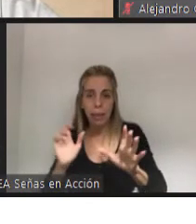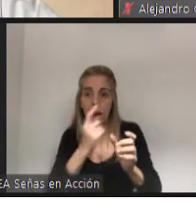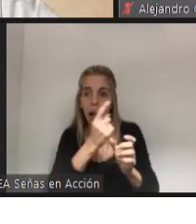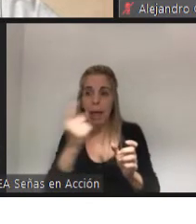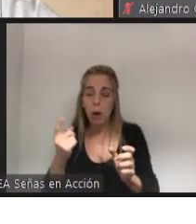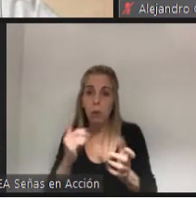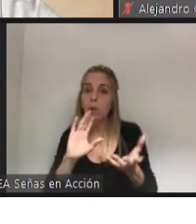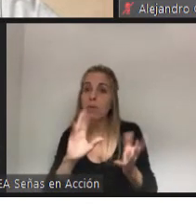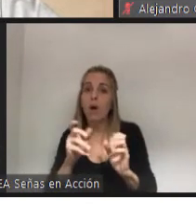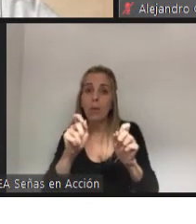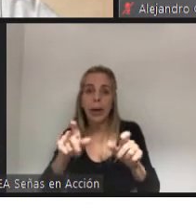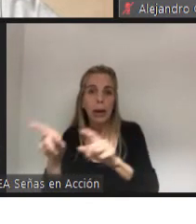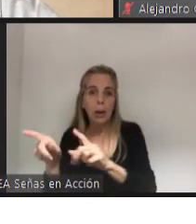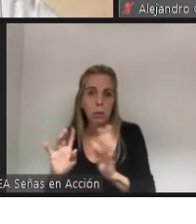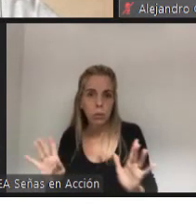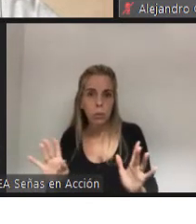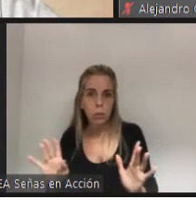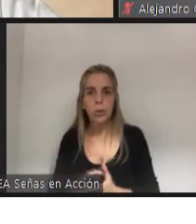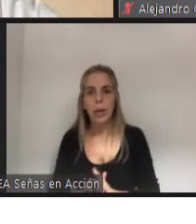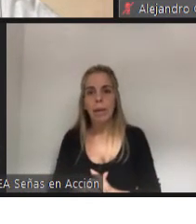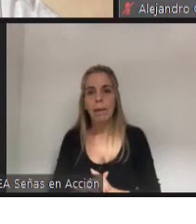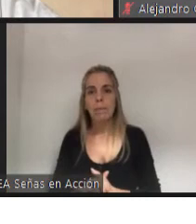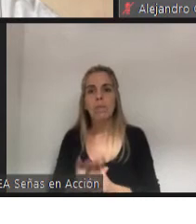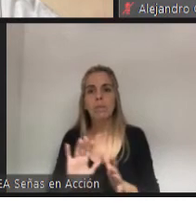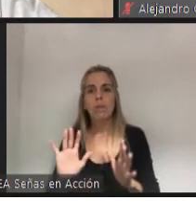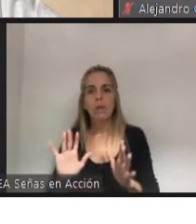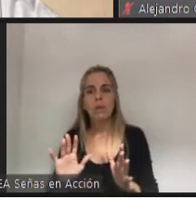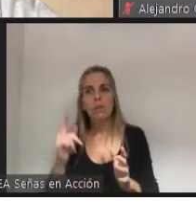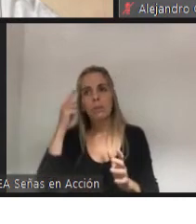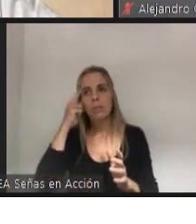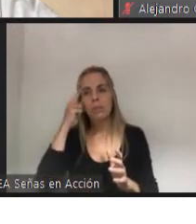so as loud as could be.